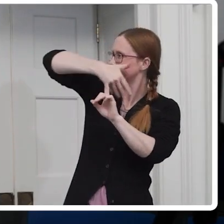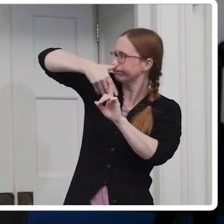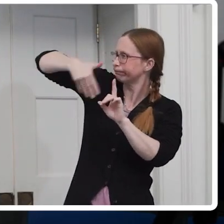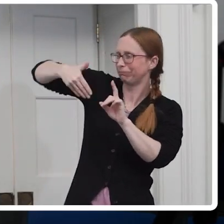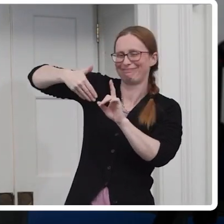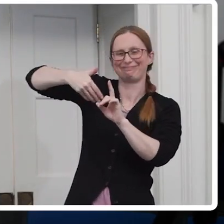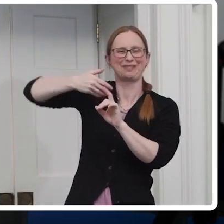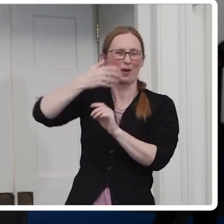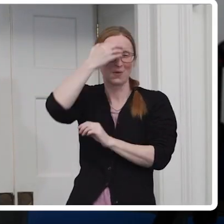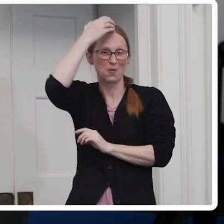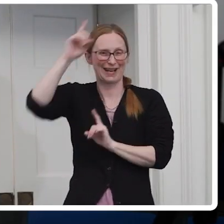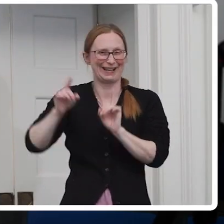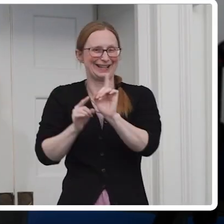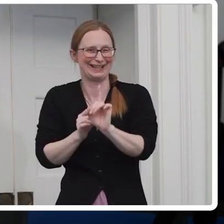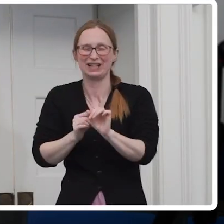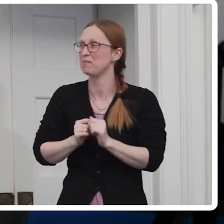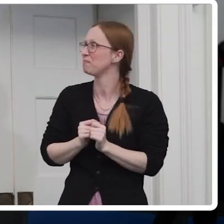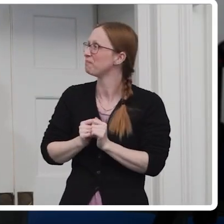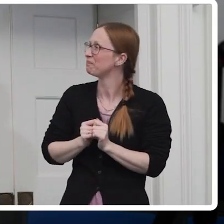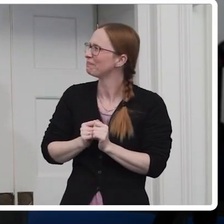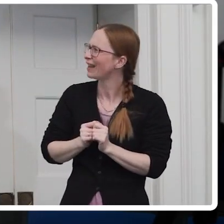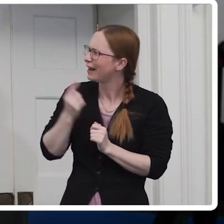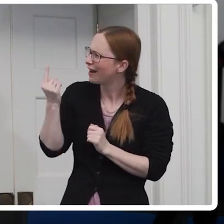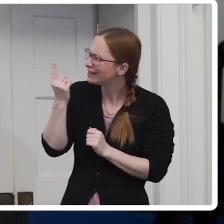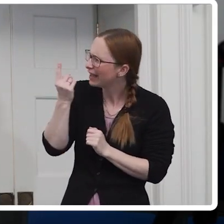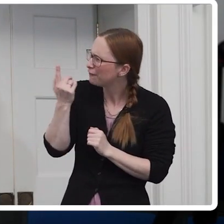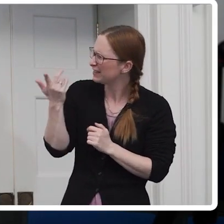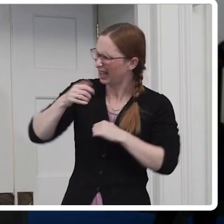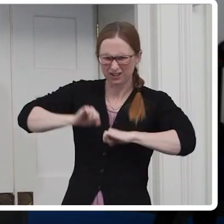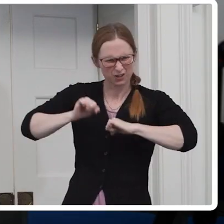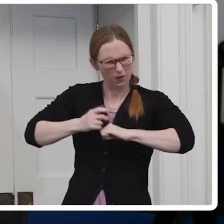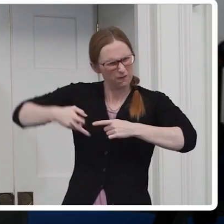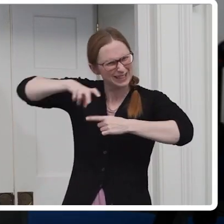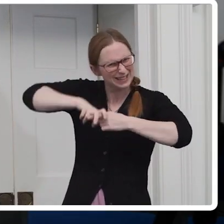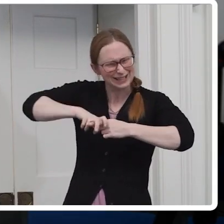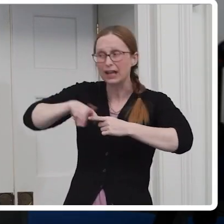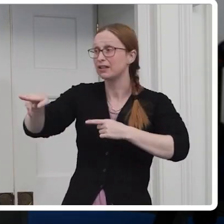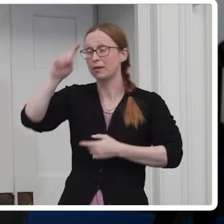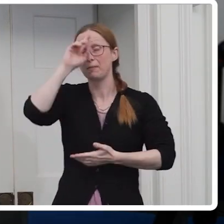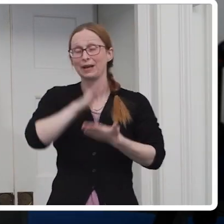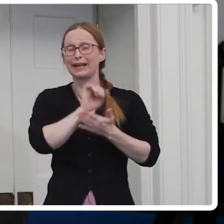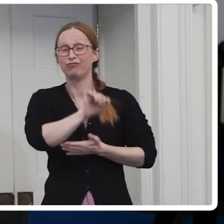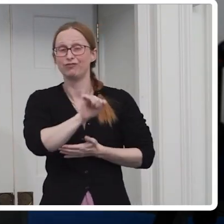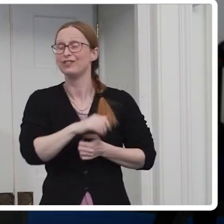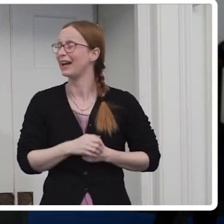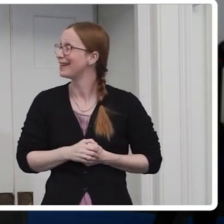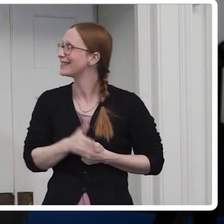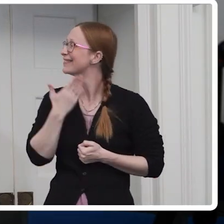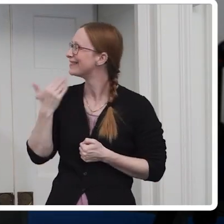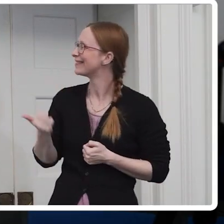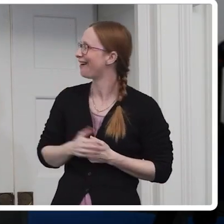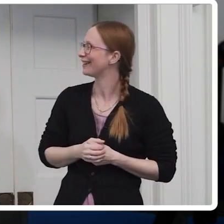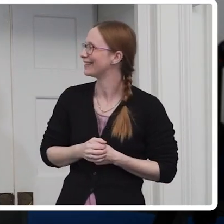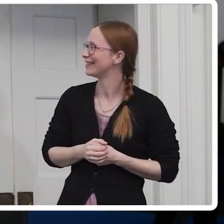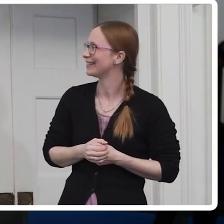behind Queen. And is she sitting on her couch bed, Ila? I believe so,